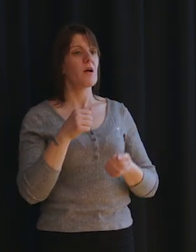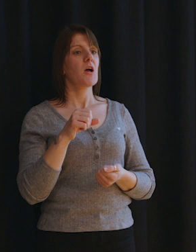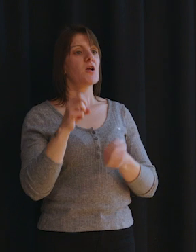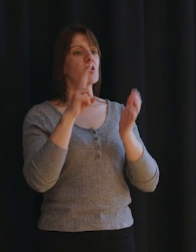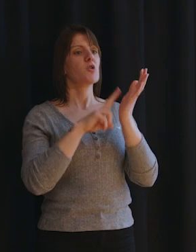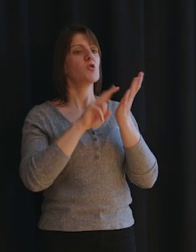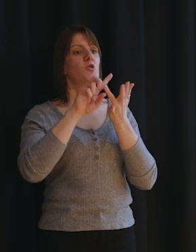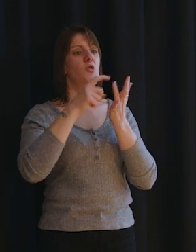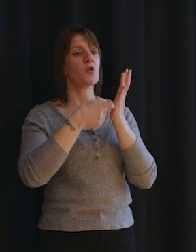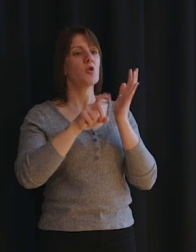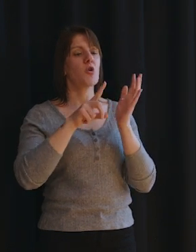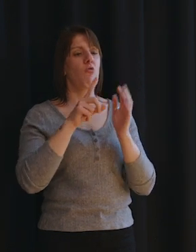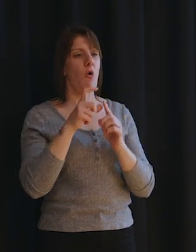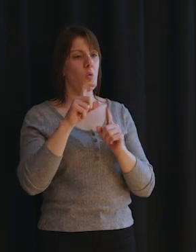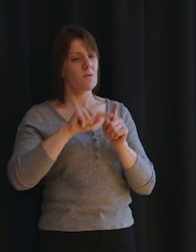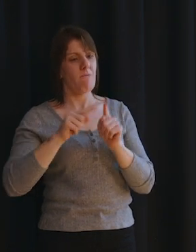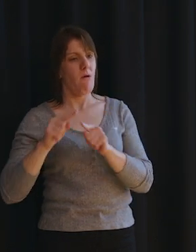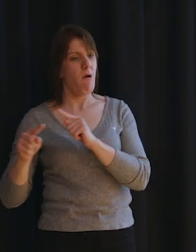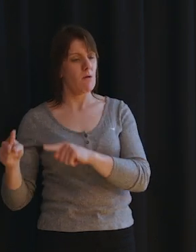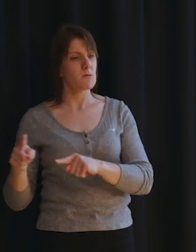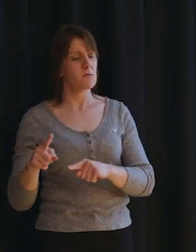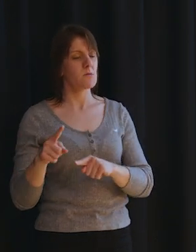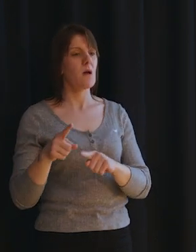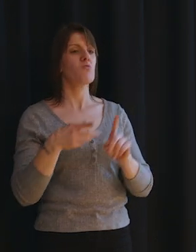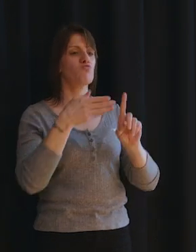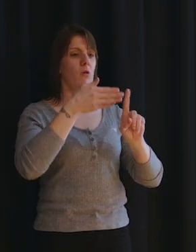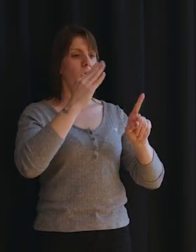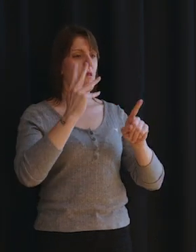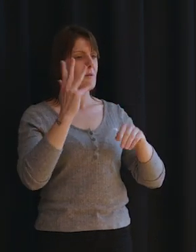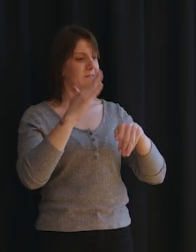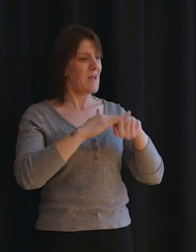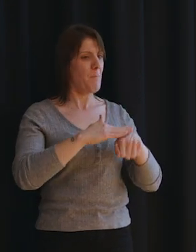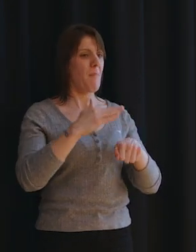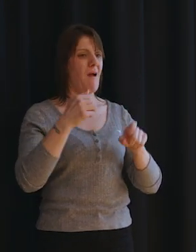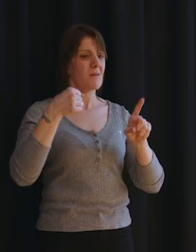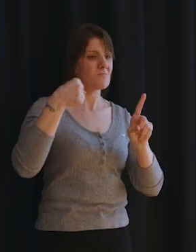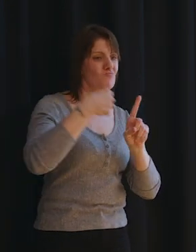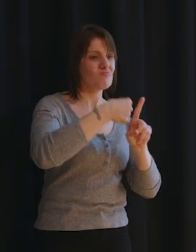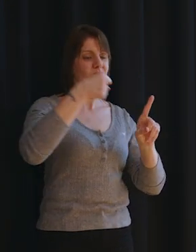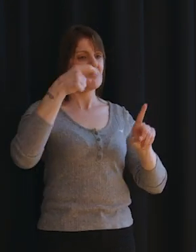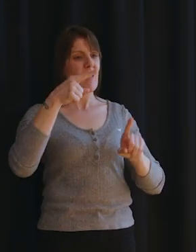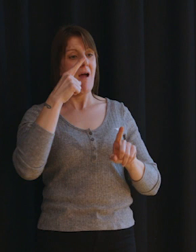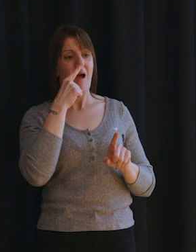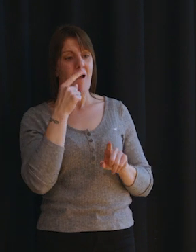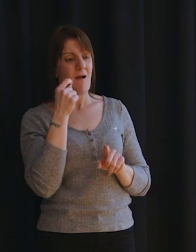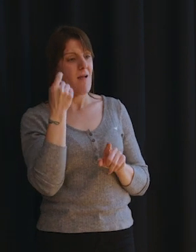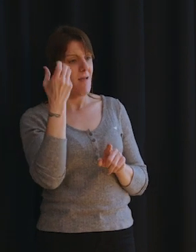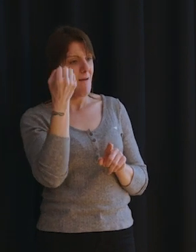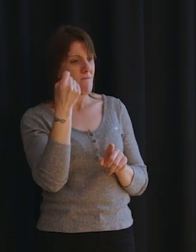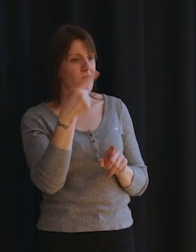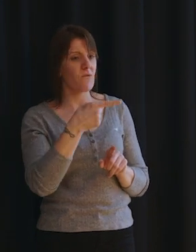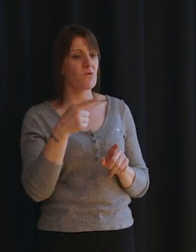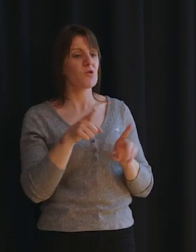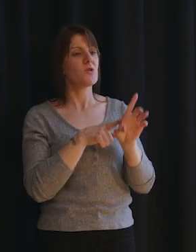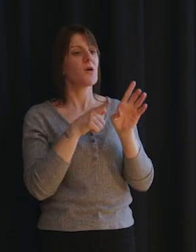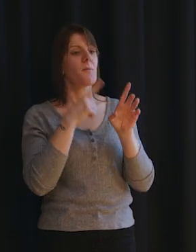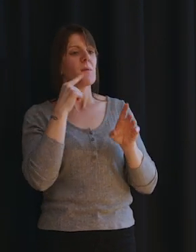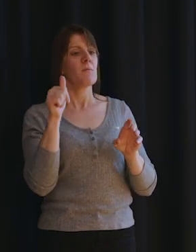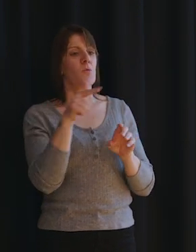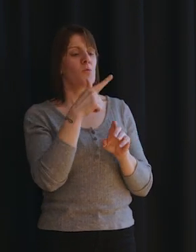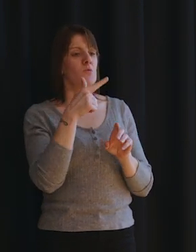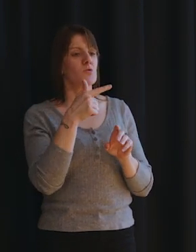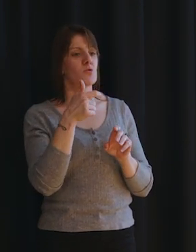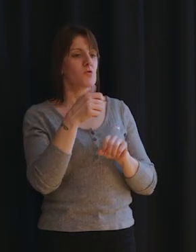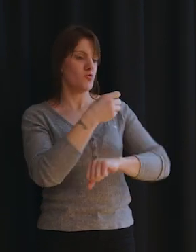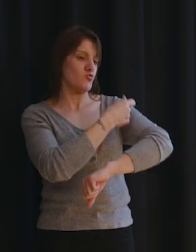neurodiversity in some of our work as well, and kind of recognising the impact that that can have on young people's drug use. So some of